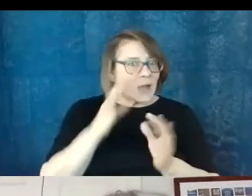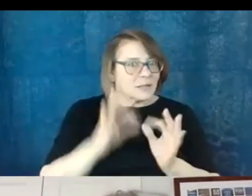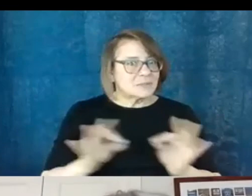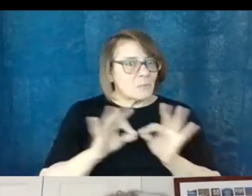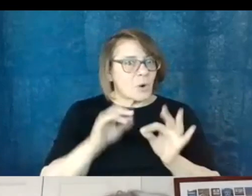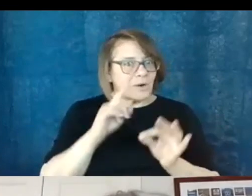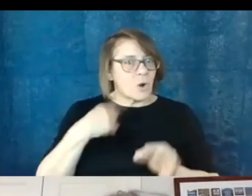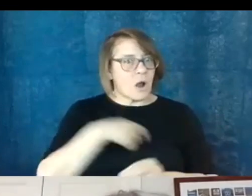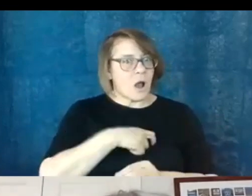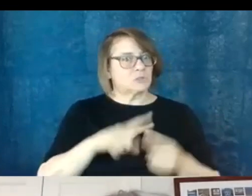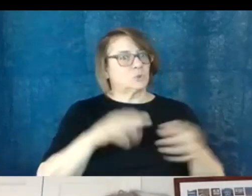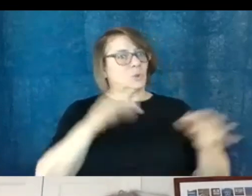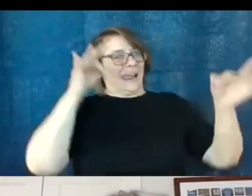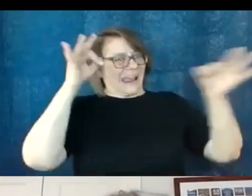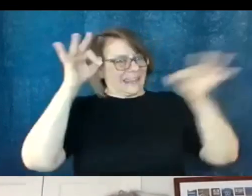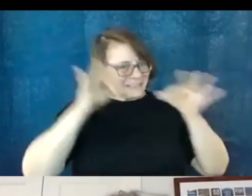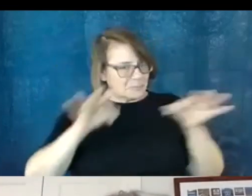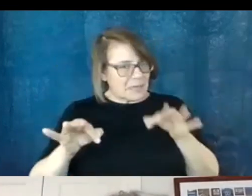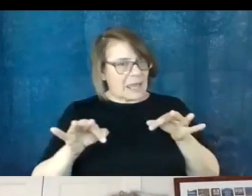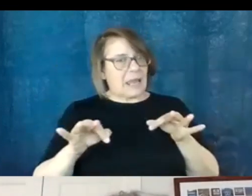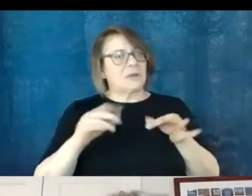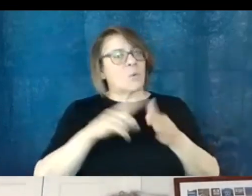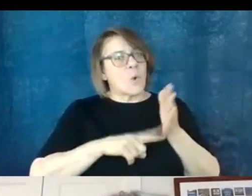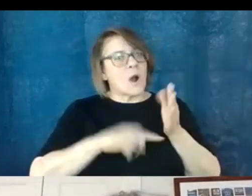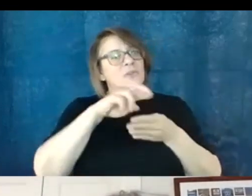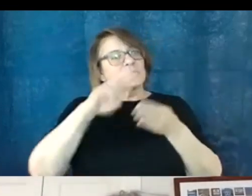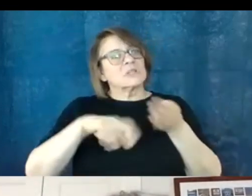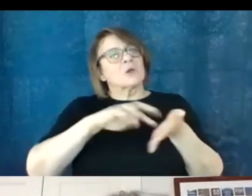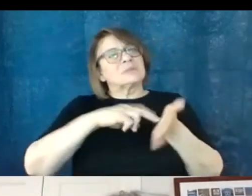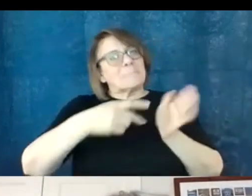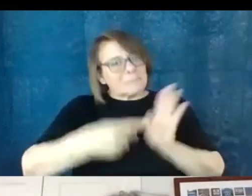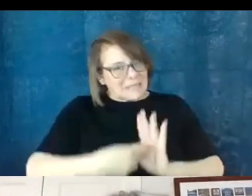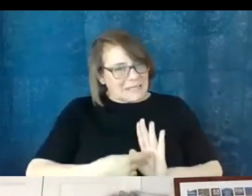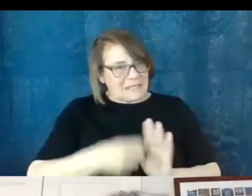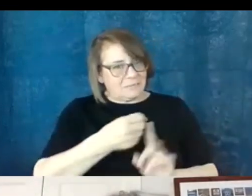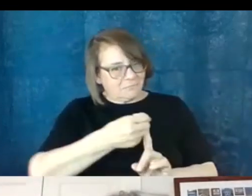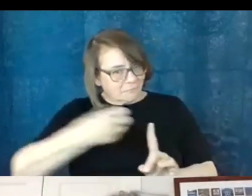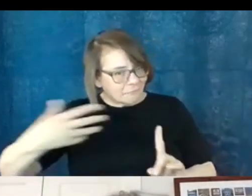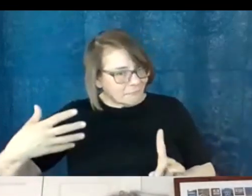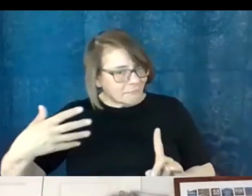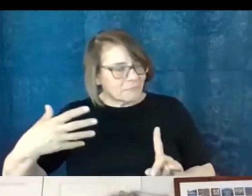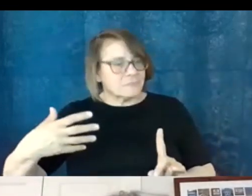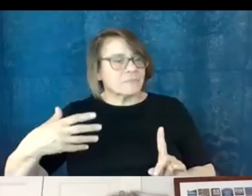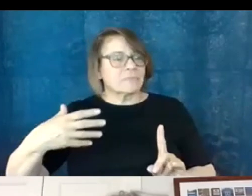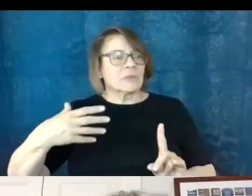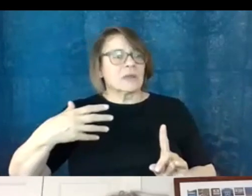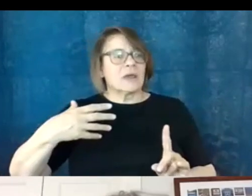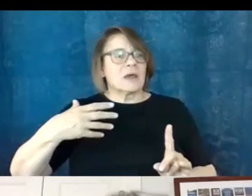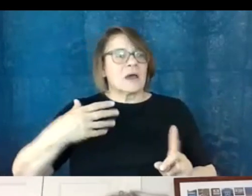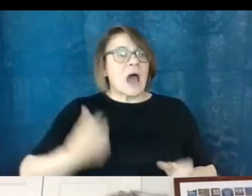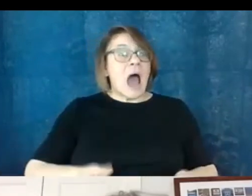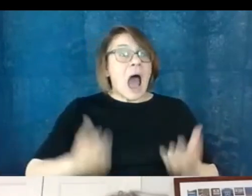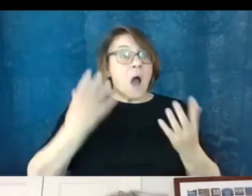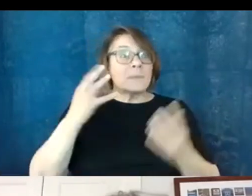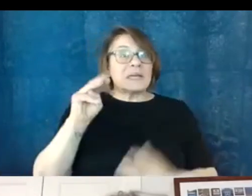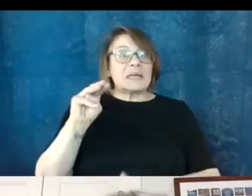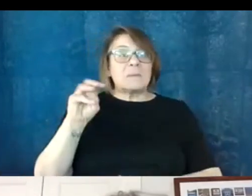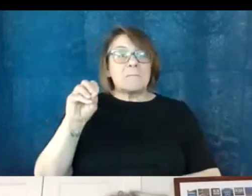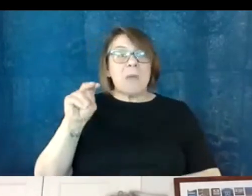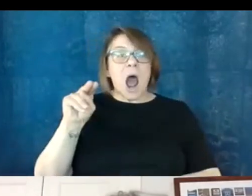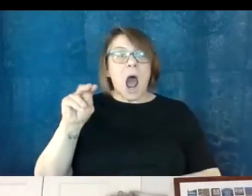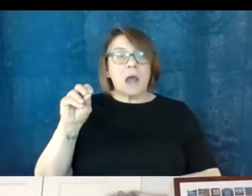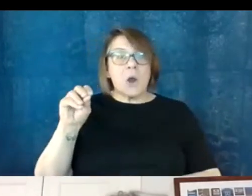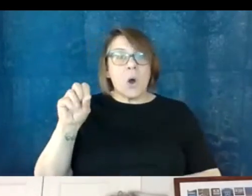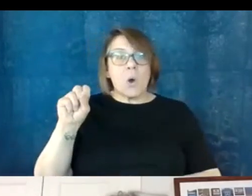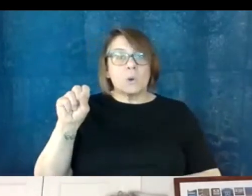to explain to people as audiologists what these test results actually mean, that the number of monosyllabic words that they